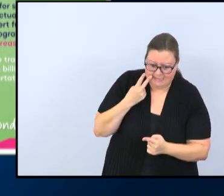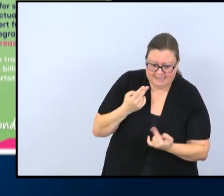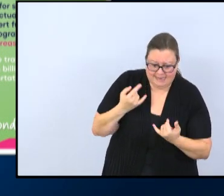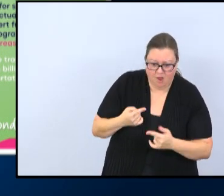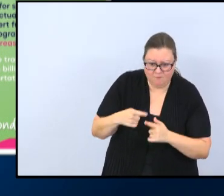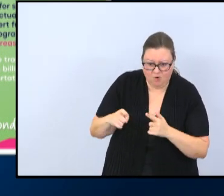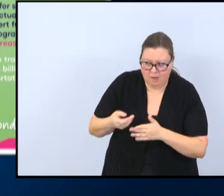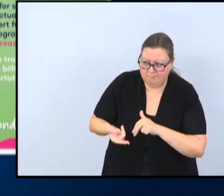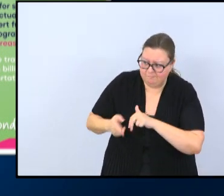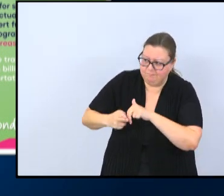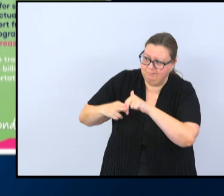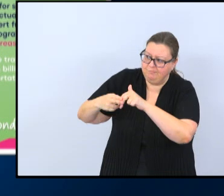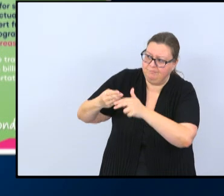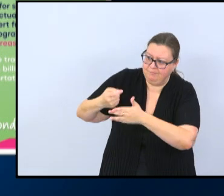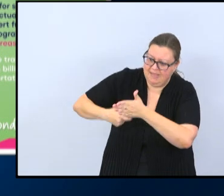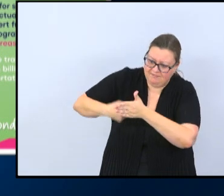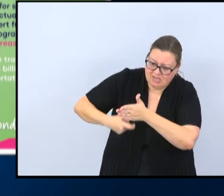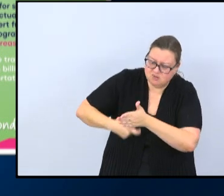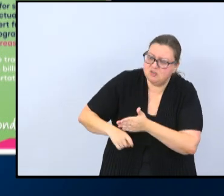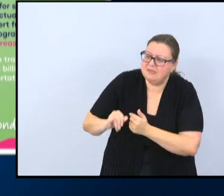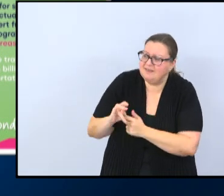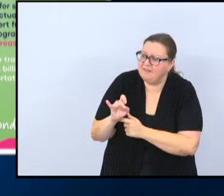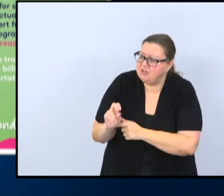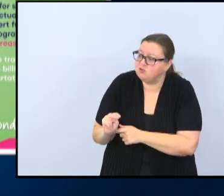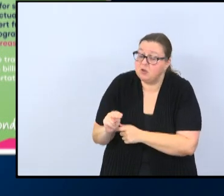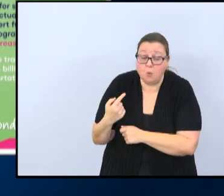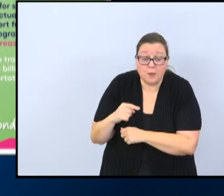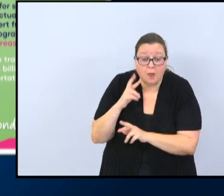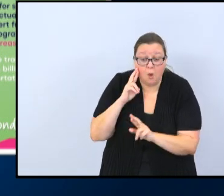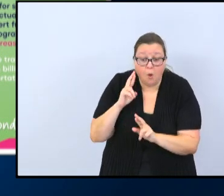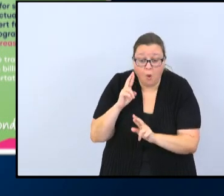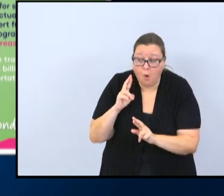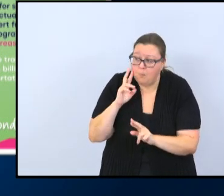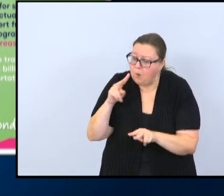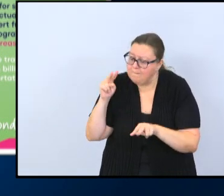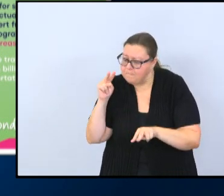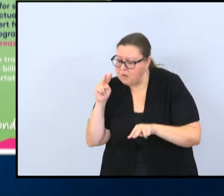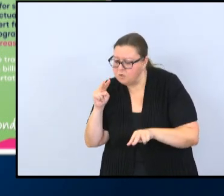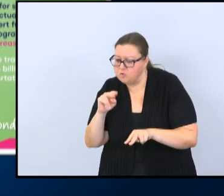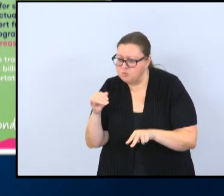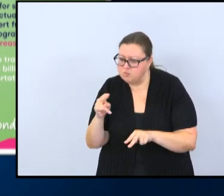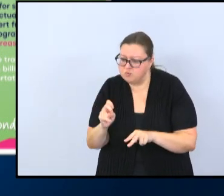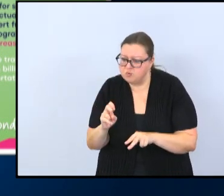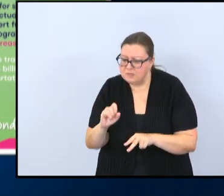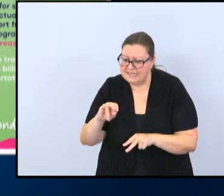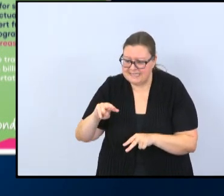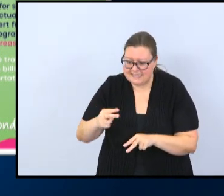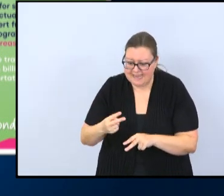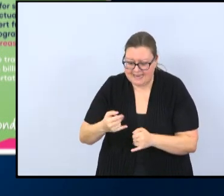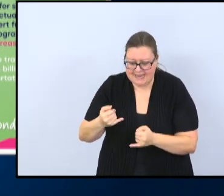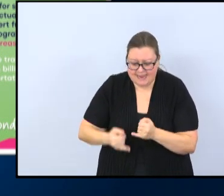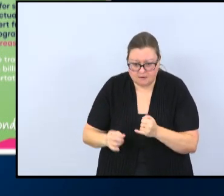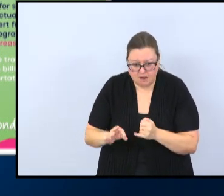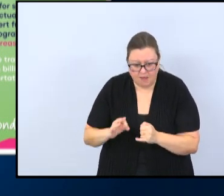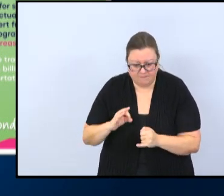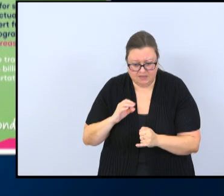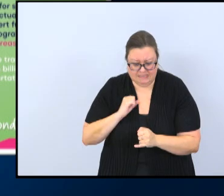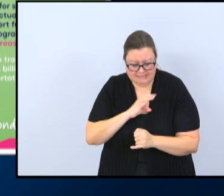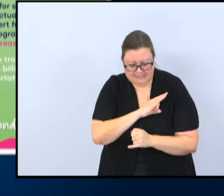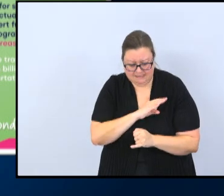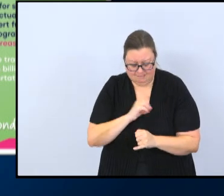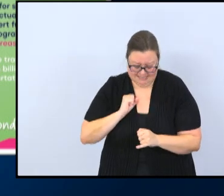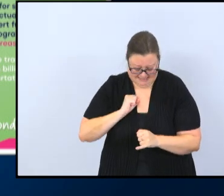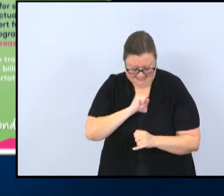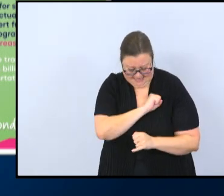continues to monitor the legislature and hope that both by the end of session on June 2nd, we will be able to share that both the House and